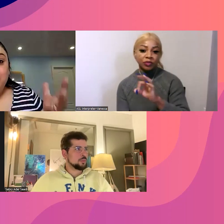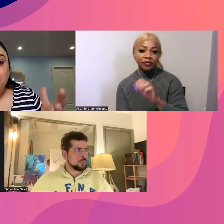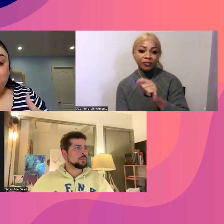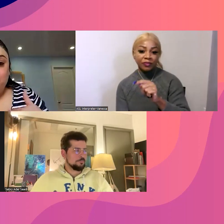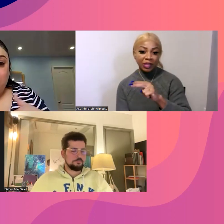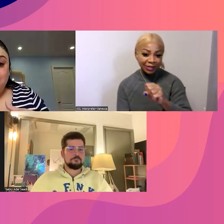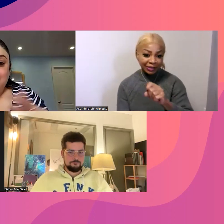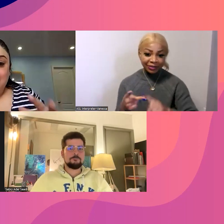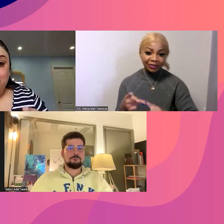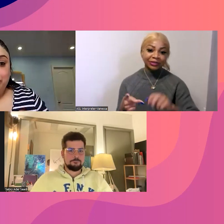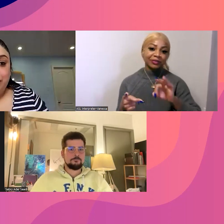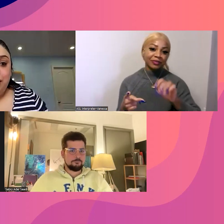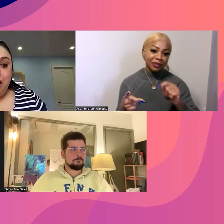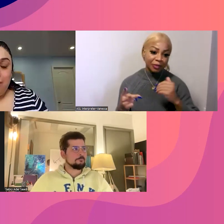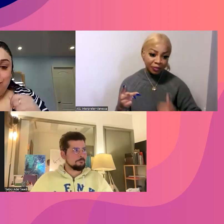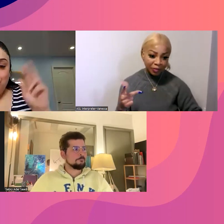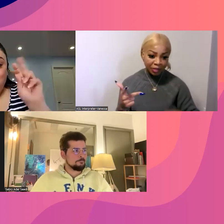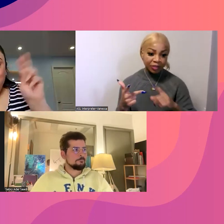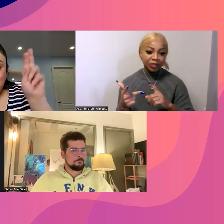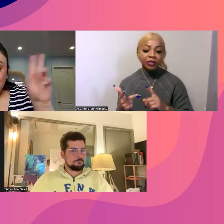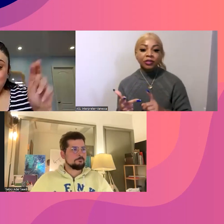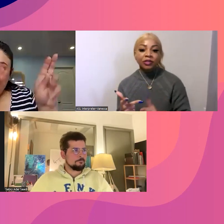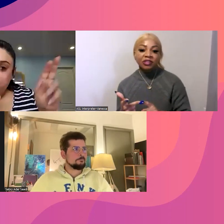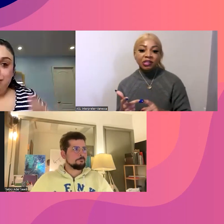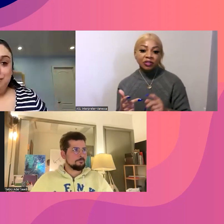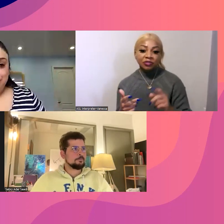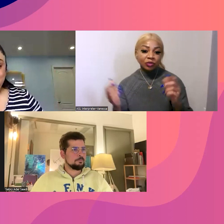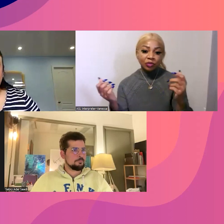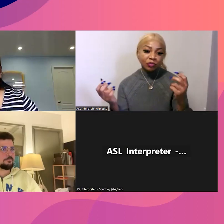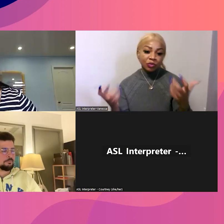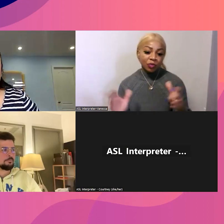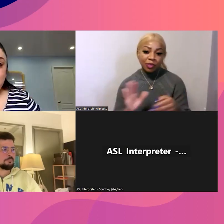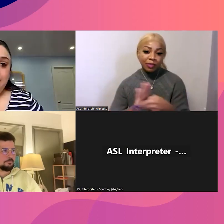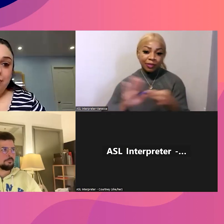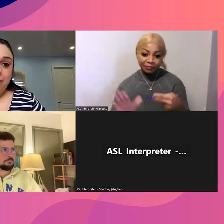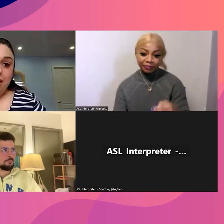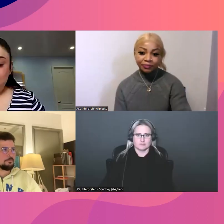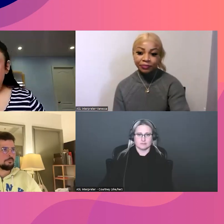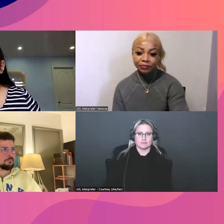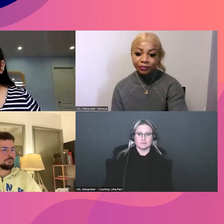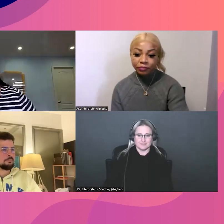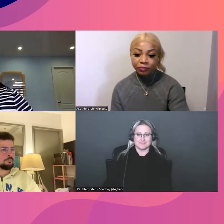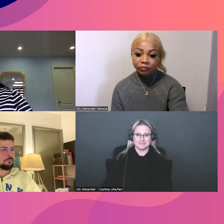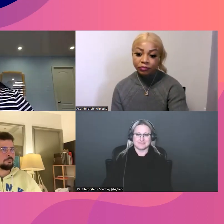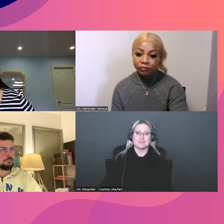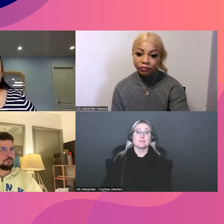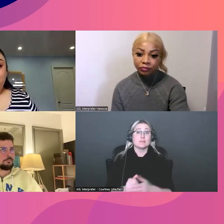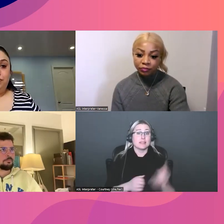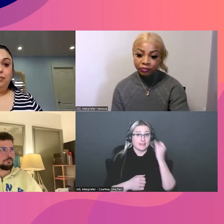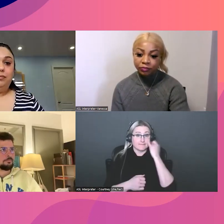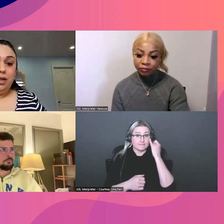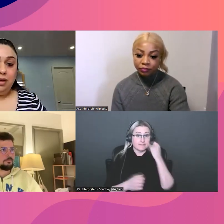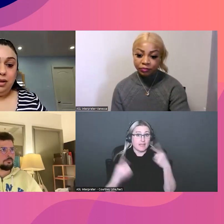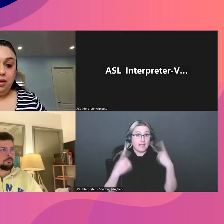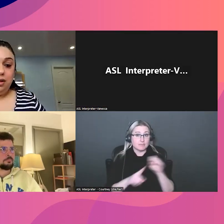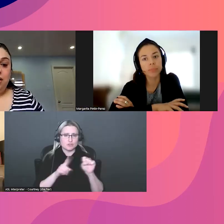or fat people for us as labels, without the idea of label. And I think that if you're in a situation where